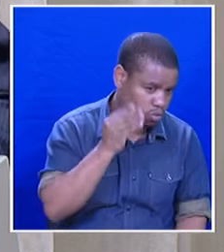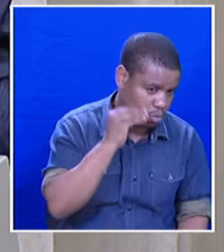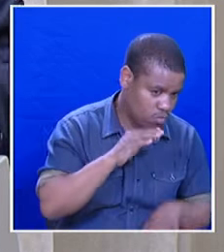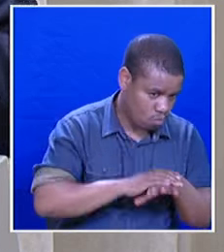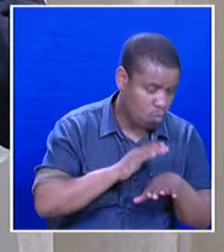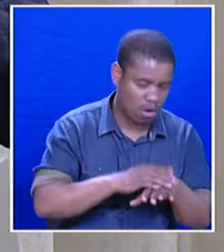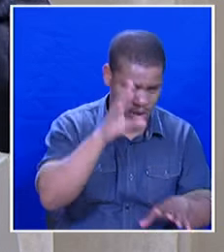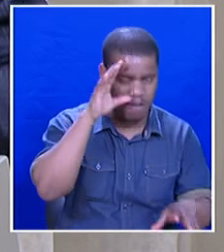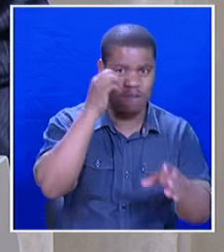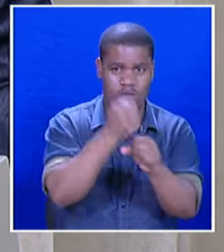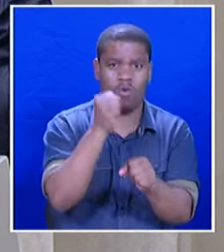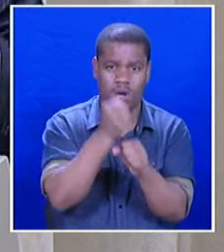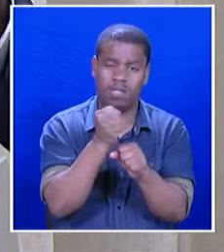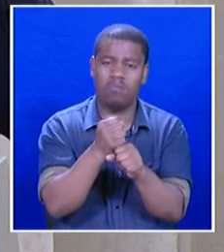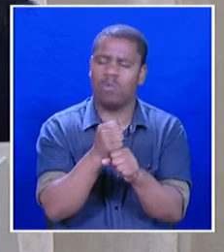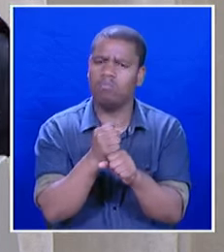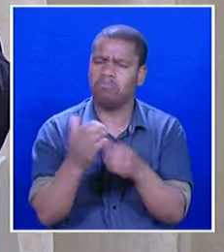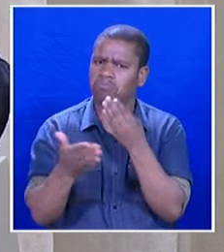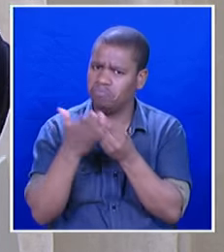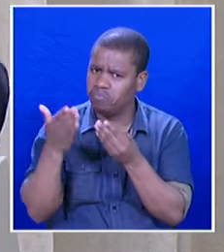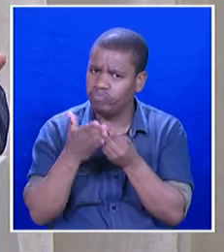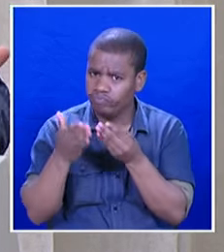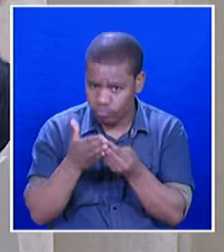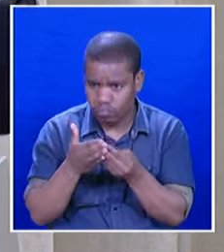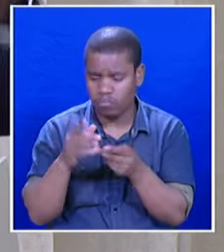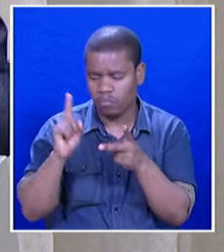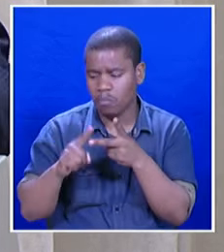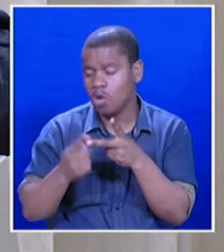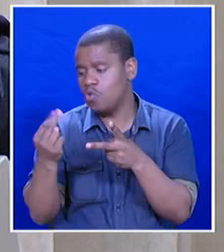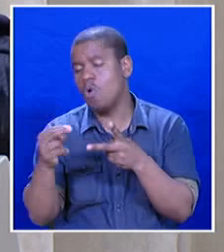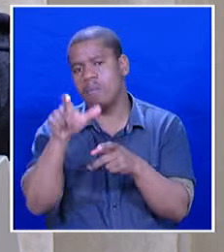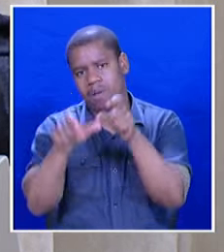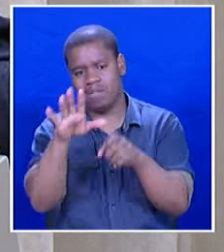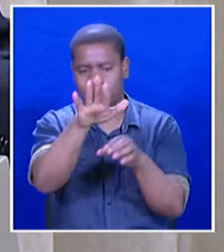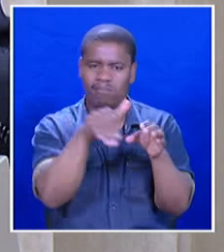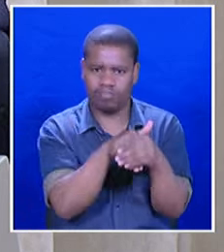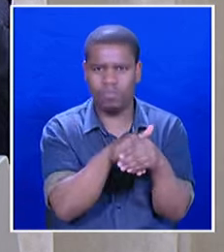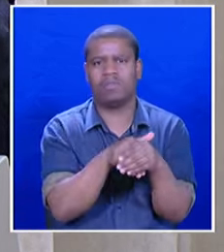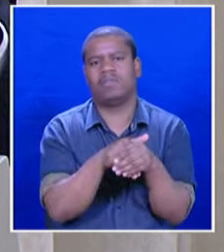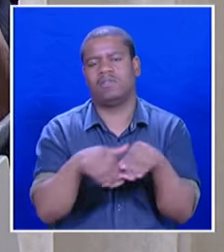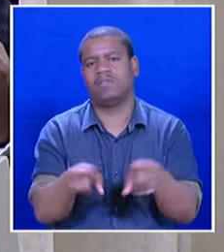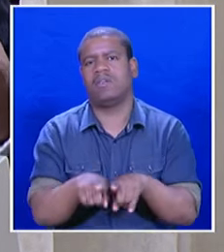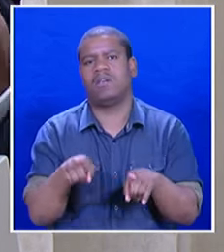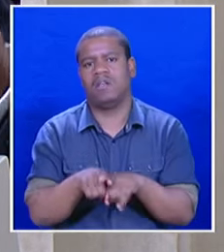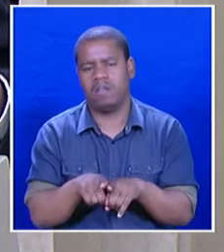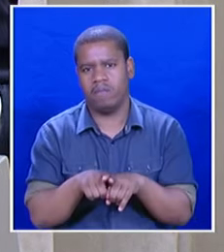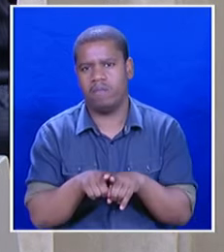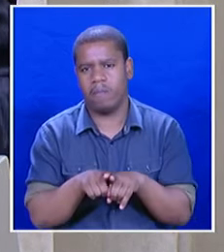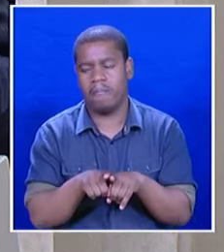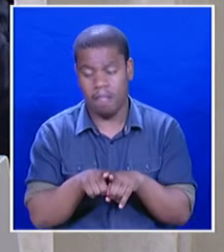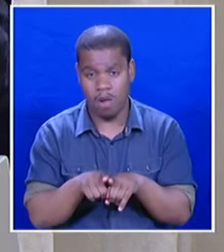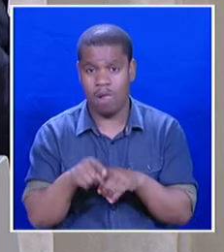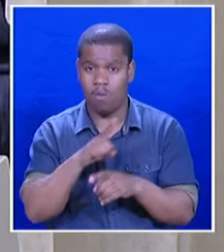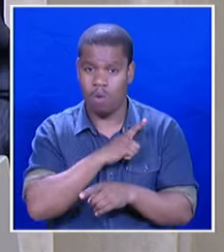yes, on younger people and on bringing new people into the program, so that every South African who's without